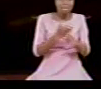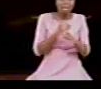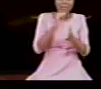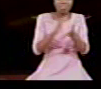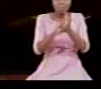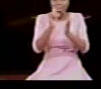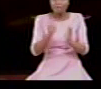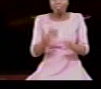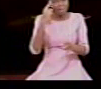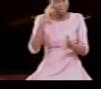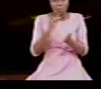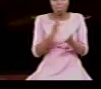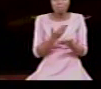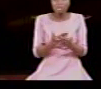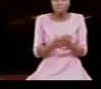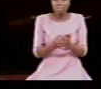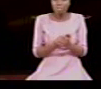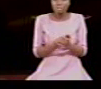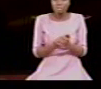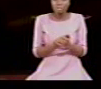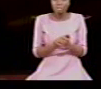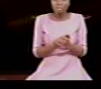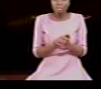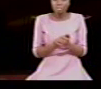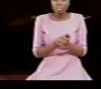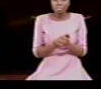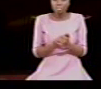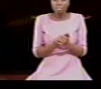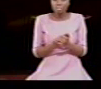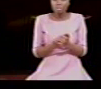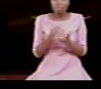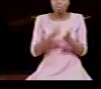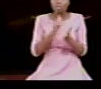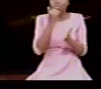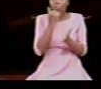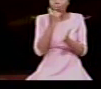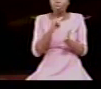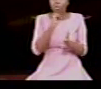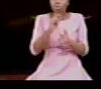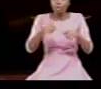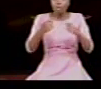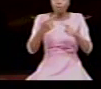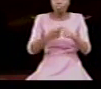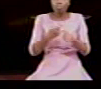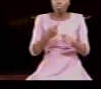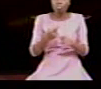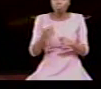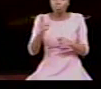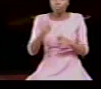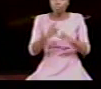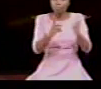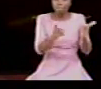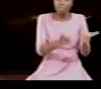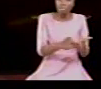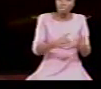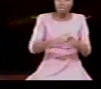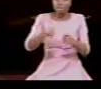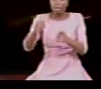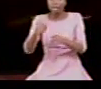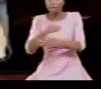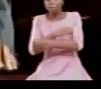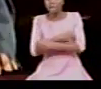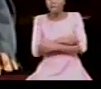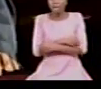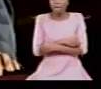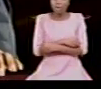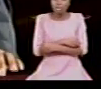money. You are in error. Don't go for launching envelope, go to the office. My boss is a big